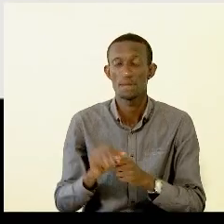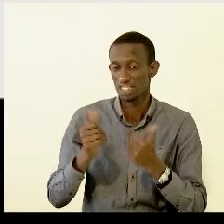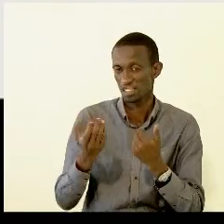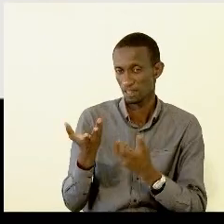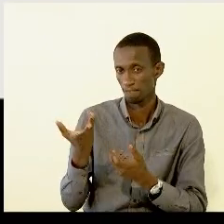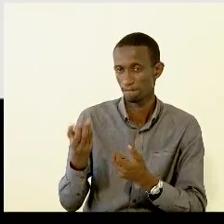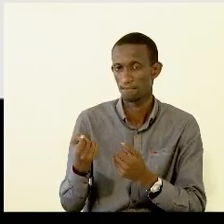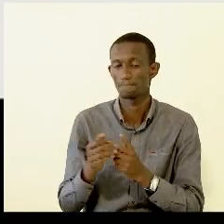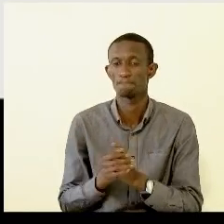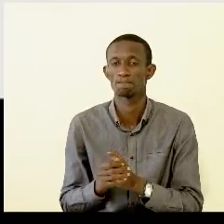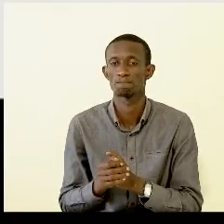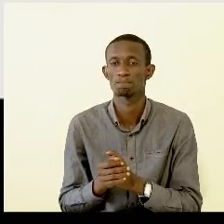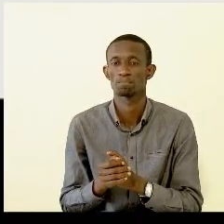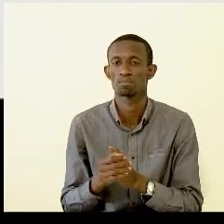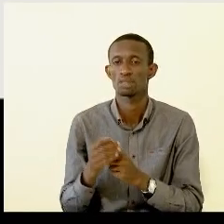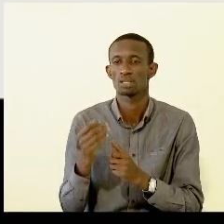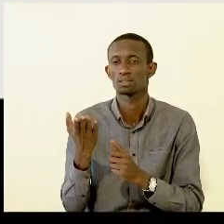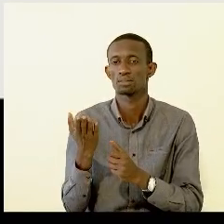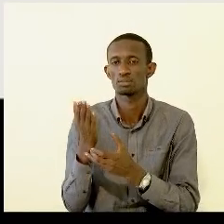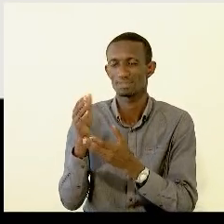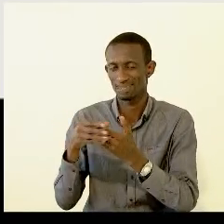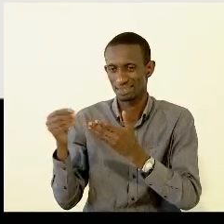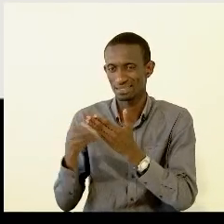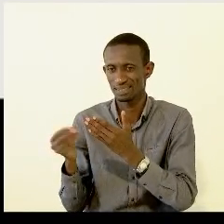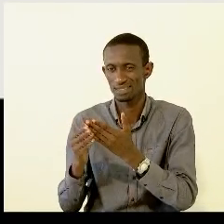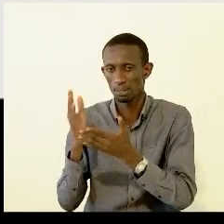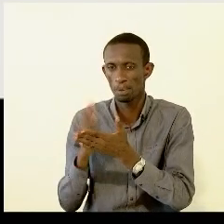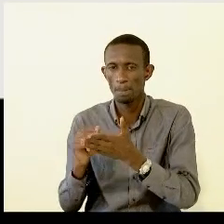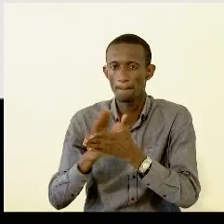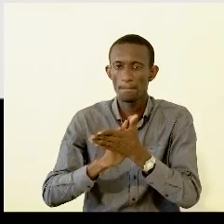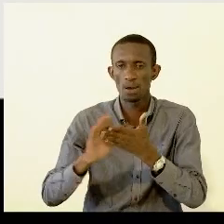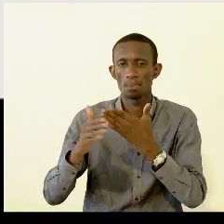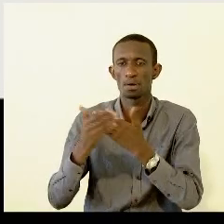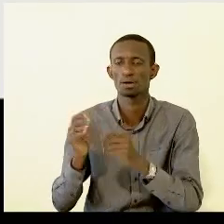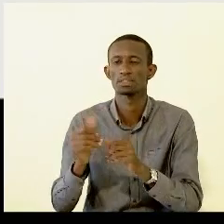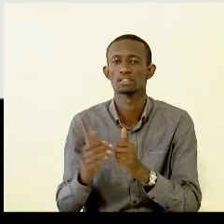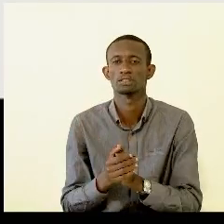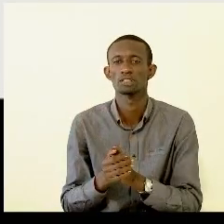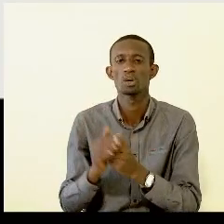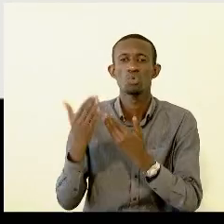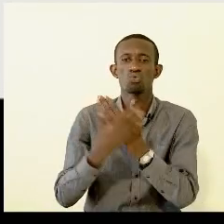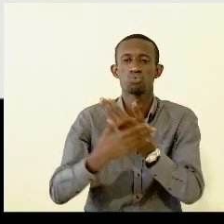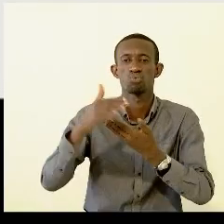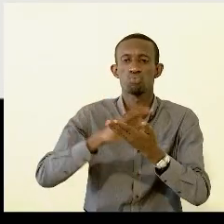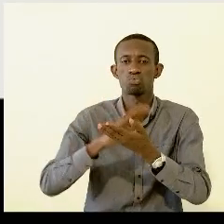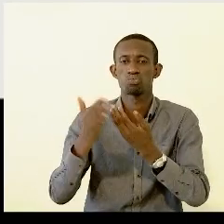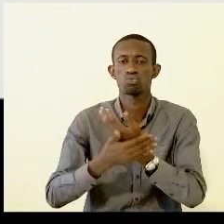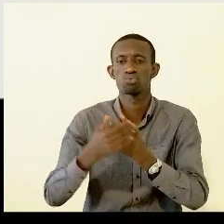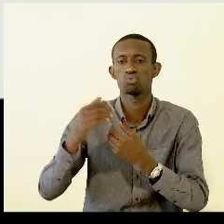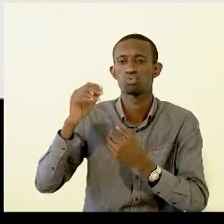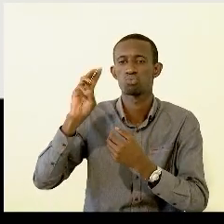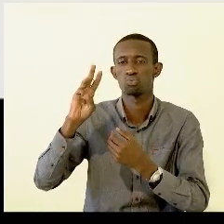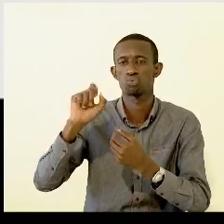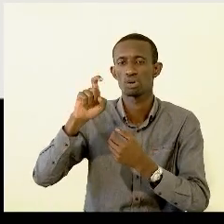have thick parts which are fleshy and covered with waxy coating. That means